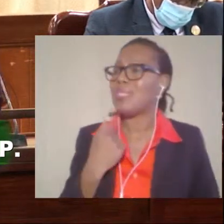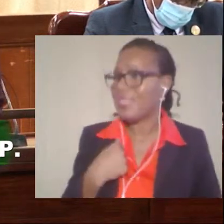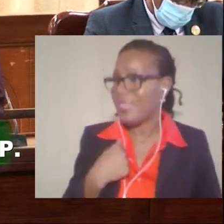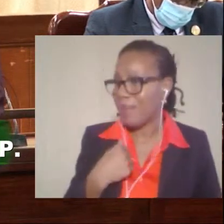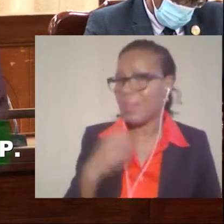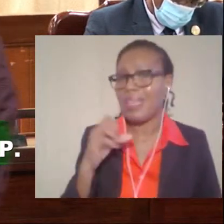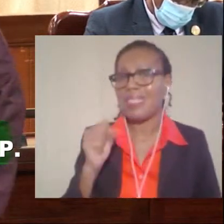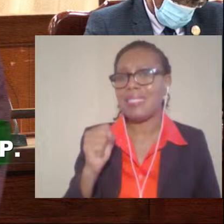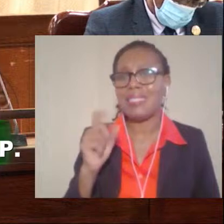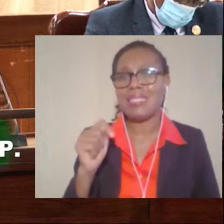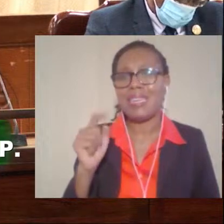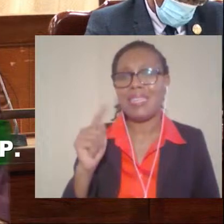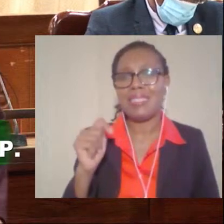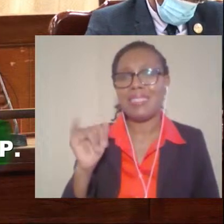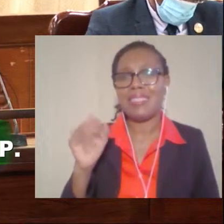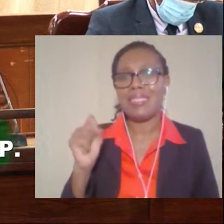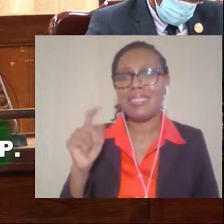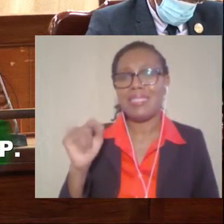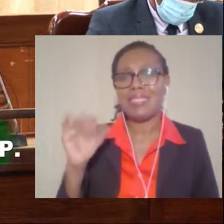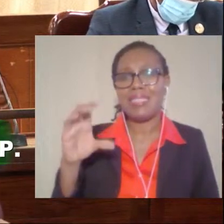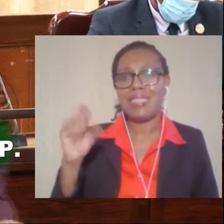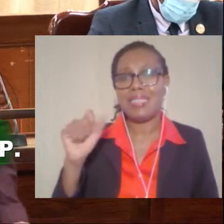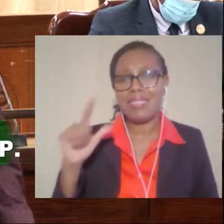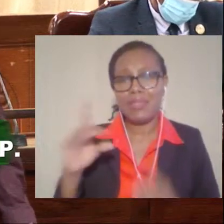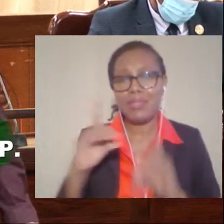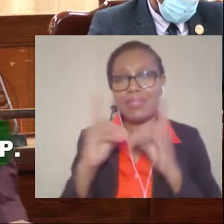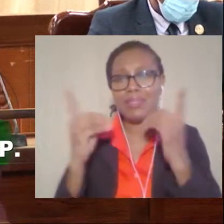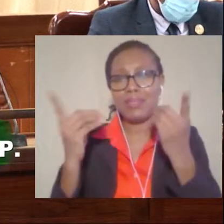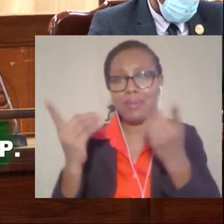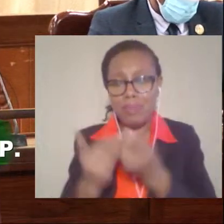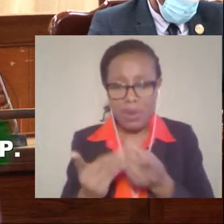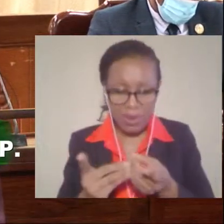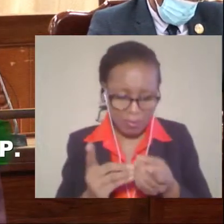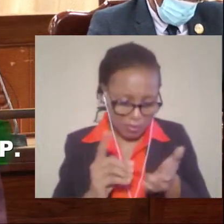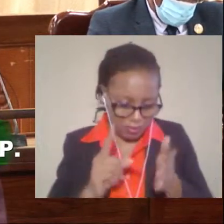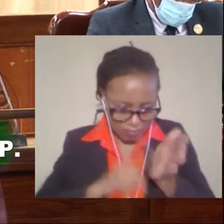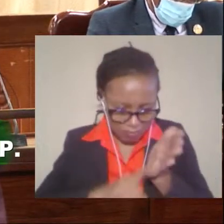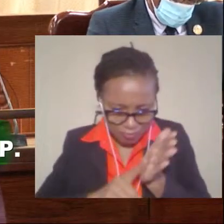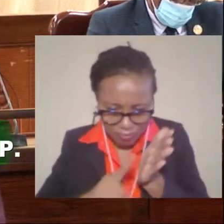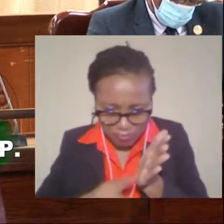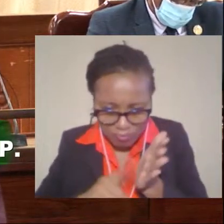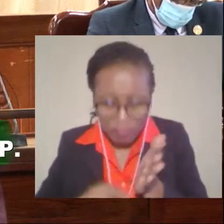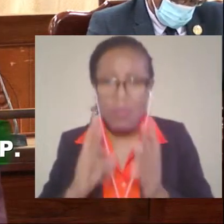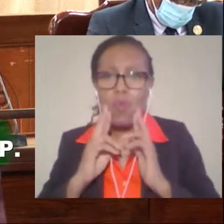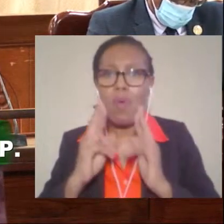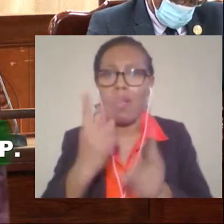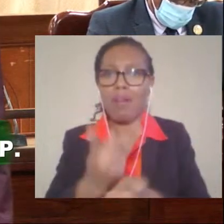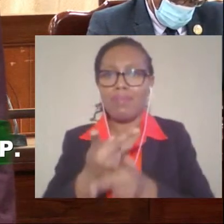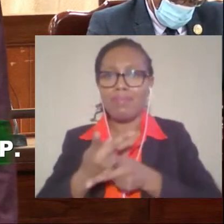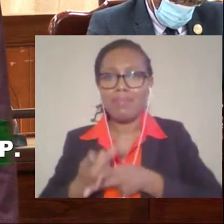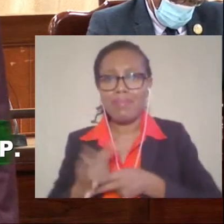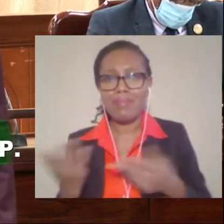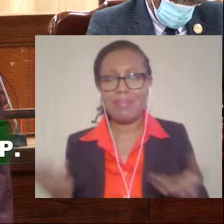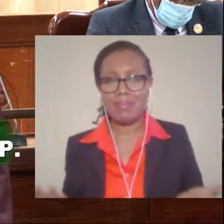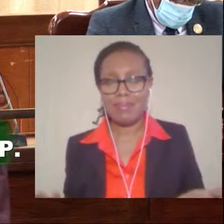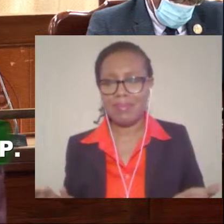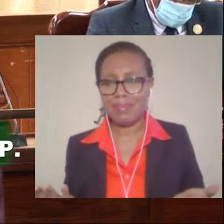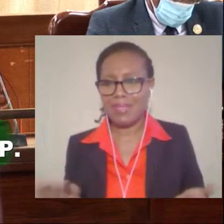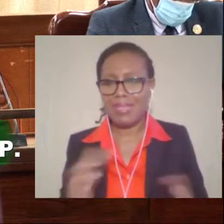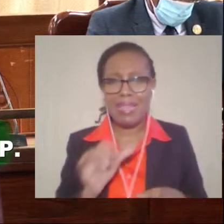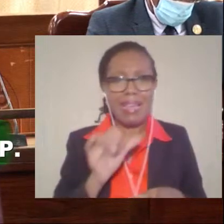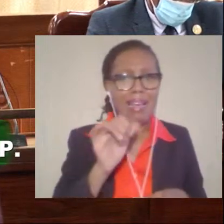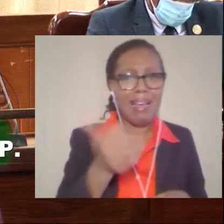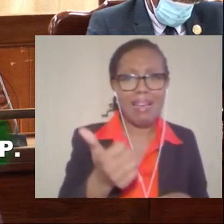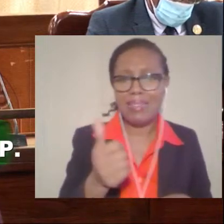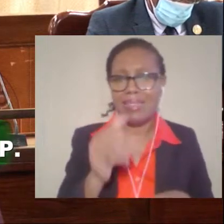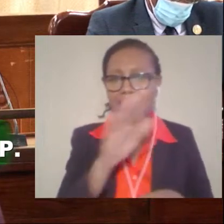this analysis and keeps these records. Don't tell me other entities in government are